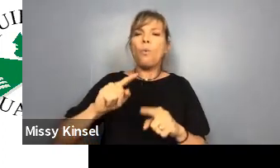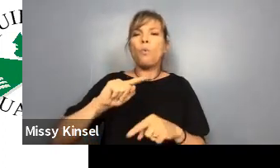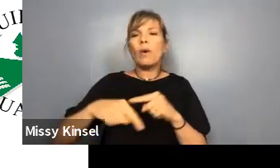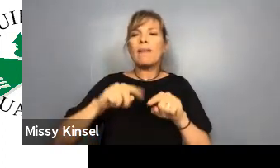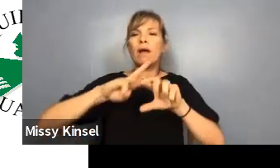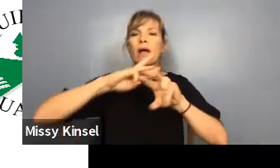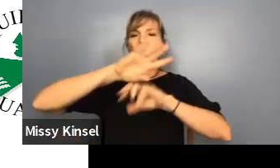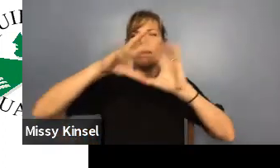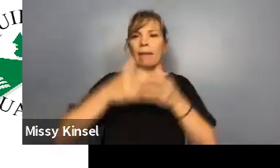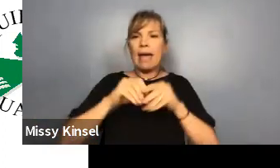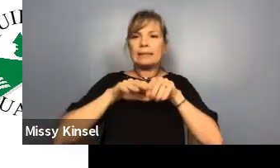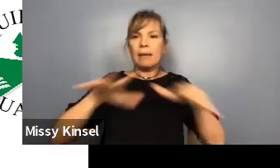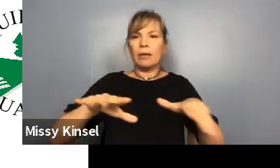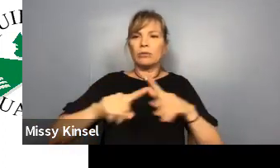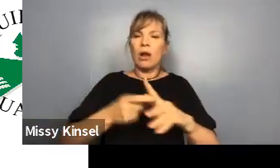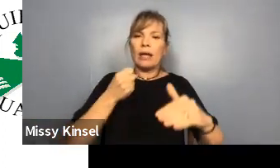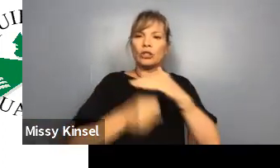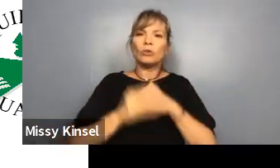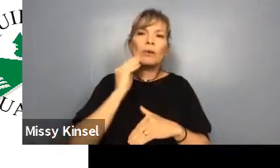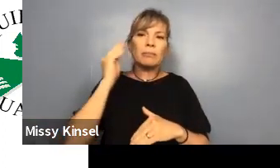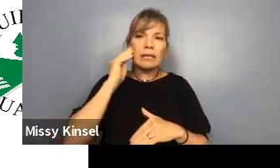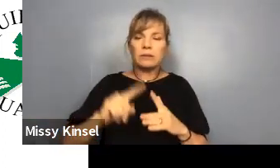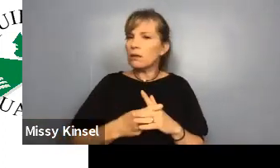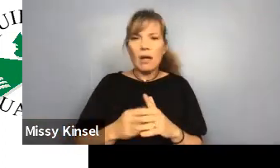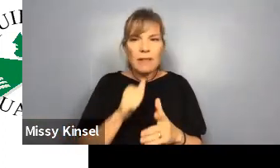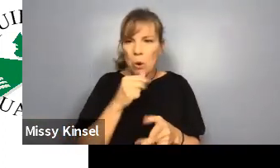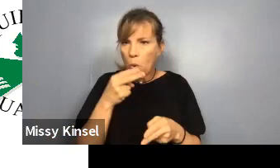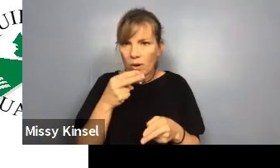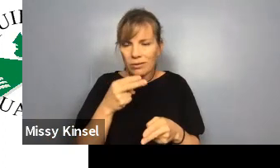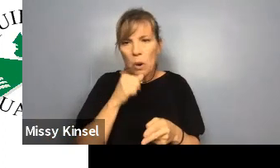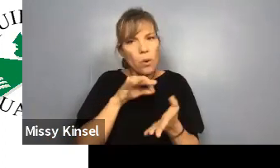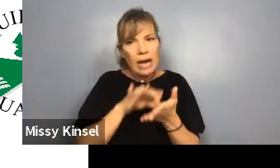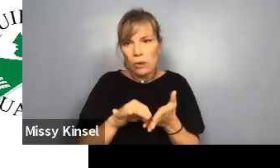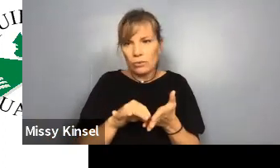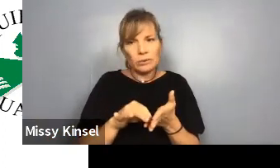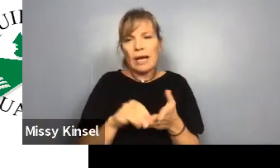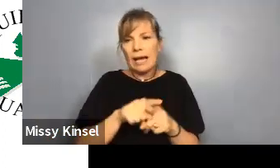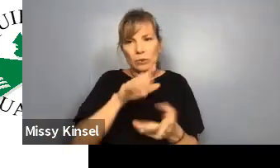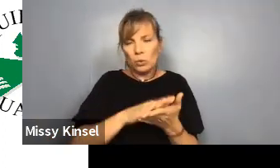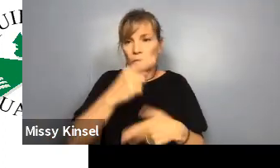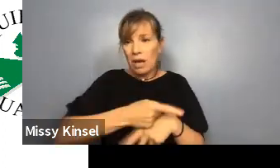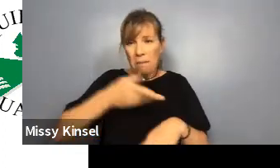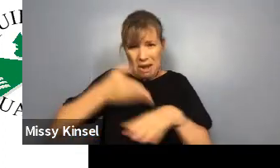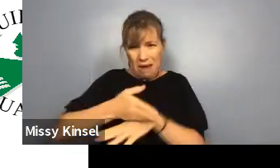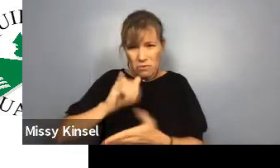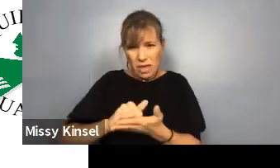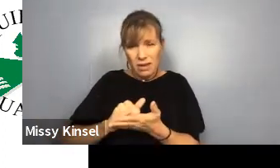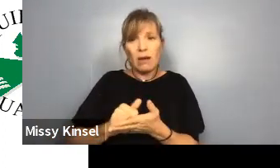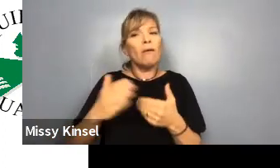the shelter-in-place orders were starting, they don't technically count as school days, but anything after that were in school